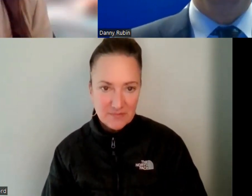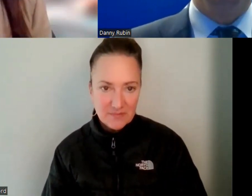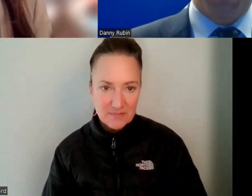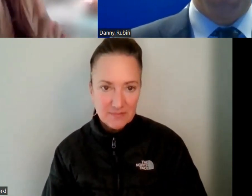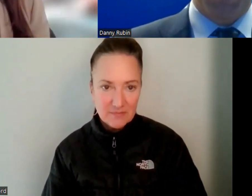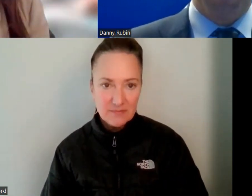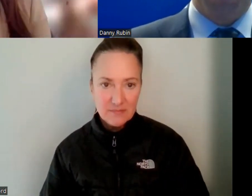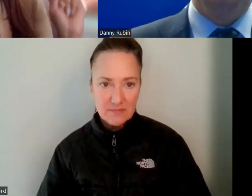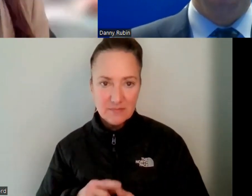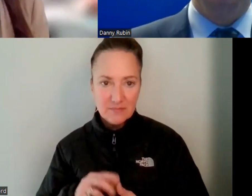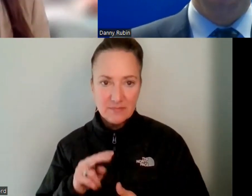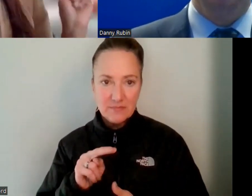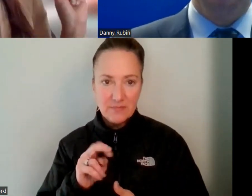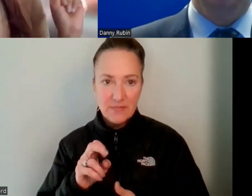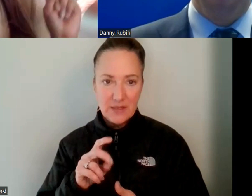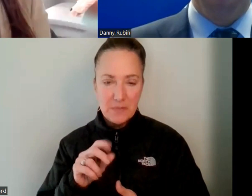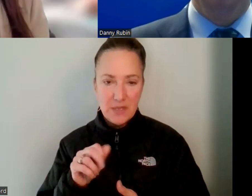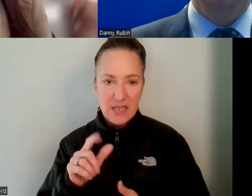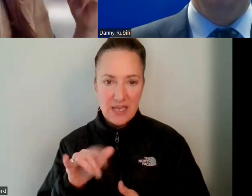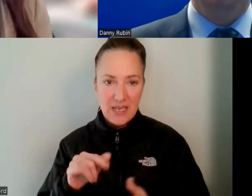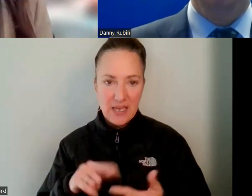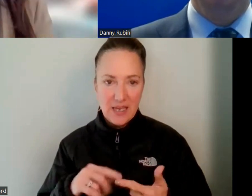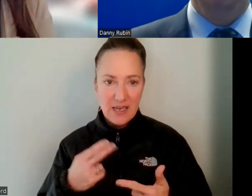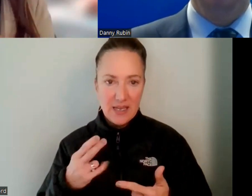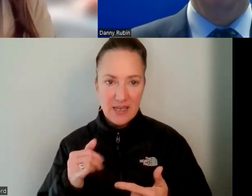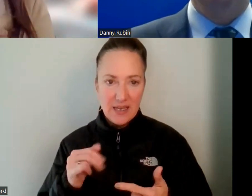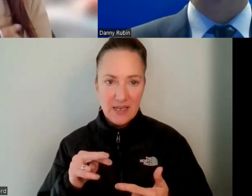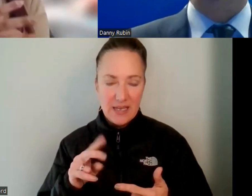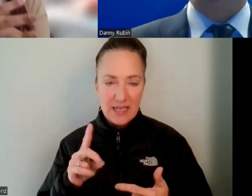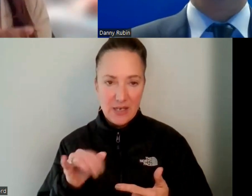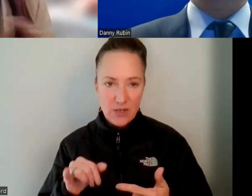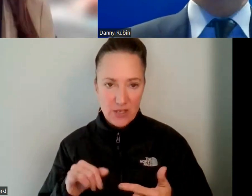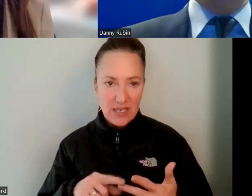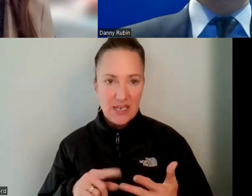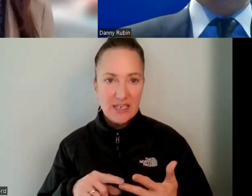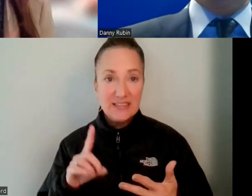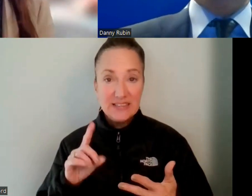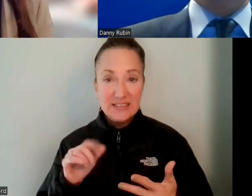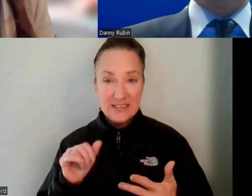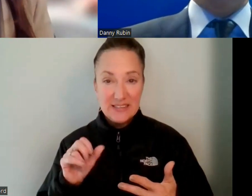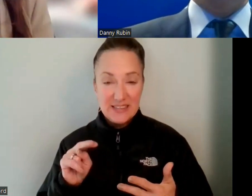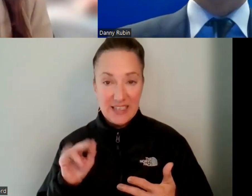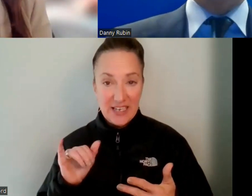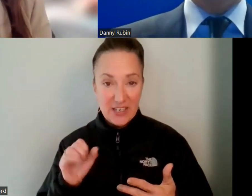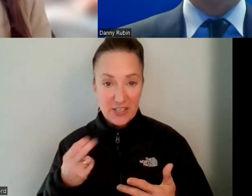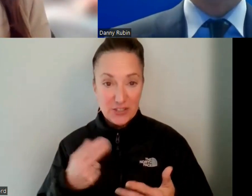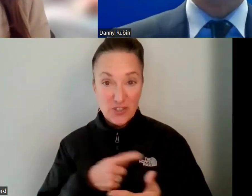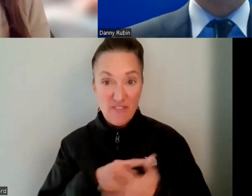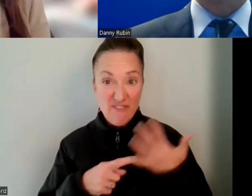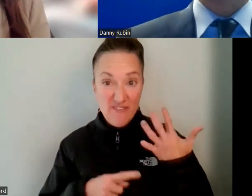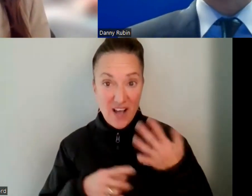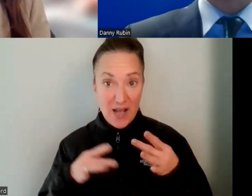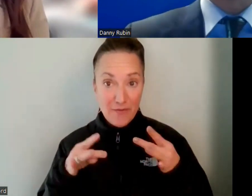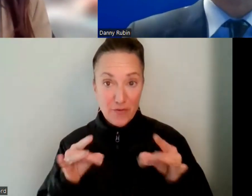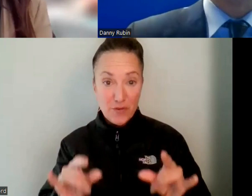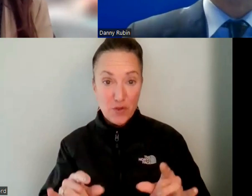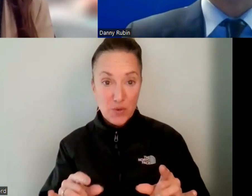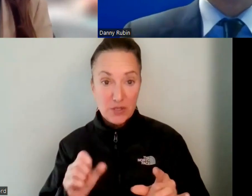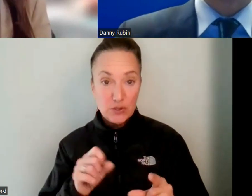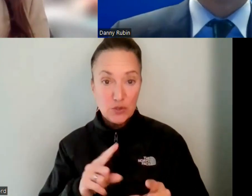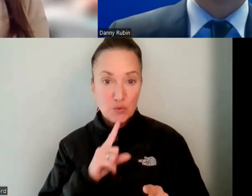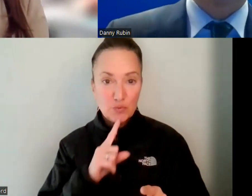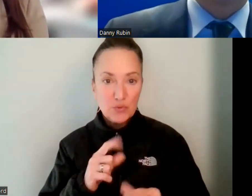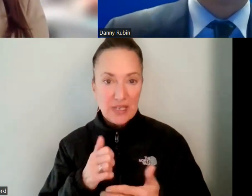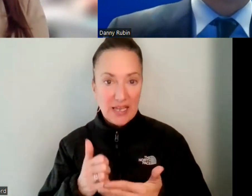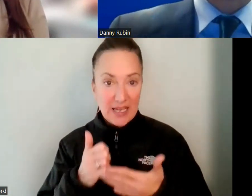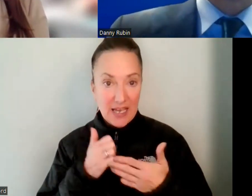speak Nepali, Hindi, English, Urdu, Danish. So 5 languages fluent. All of So them. basically, it really helped me